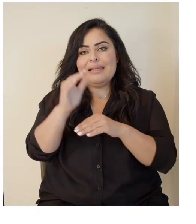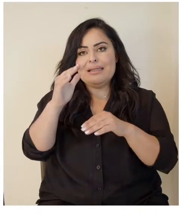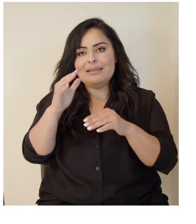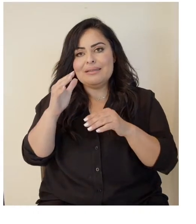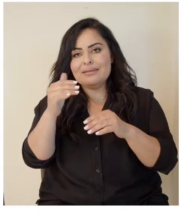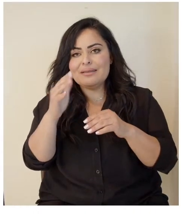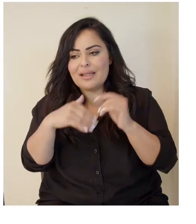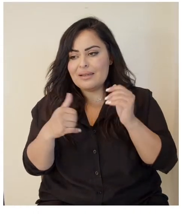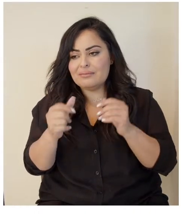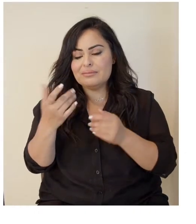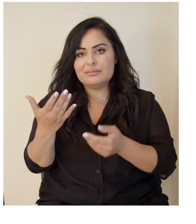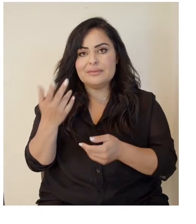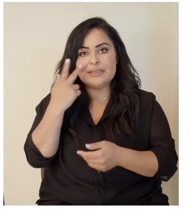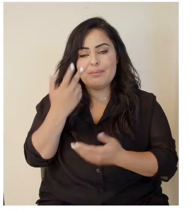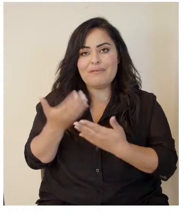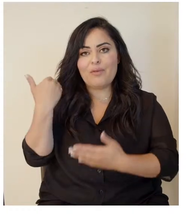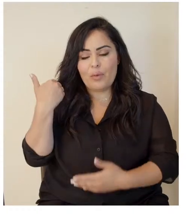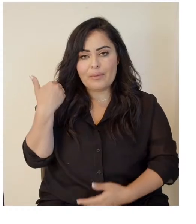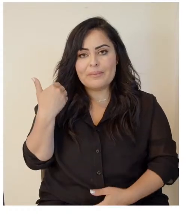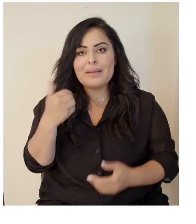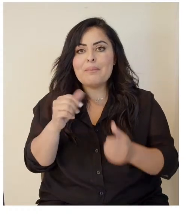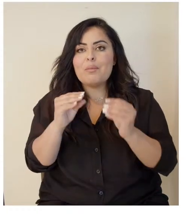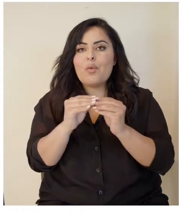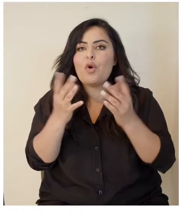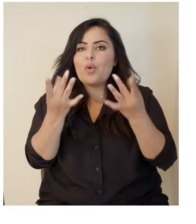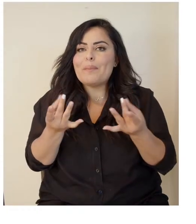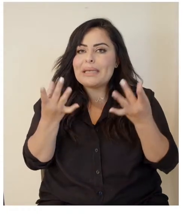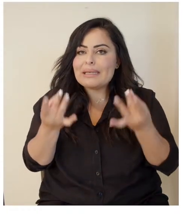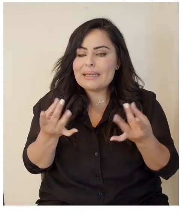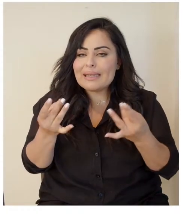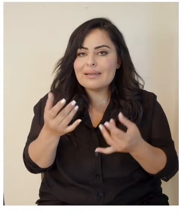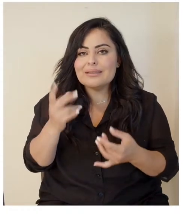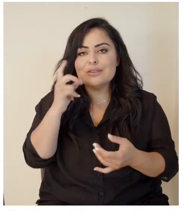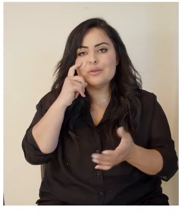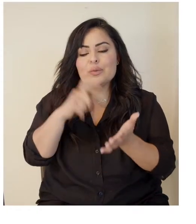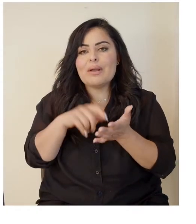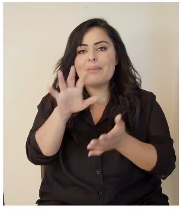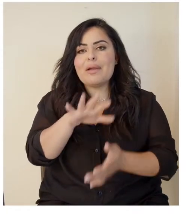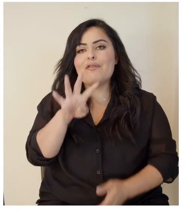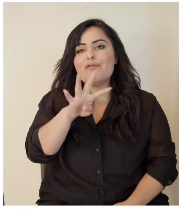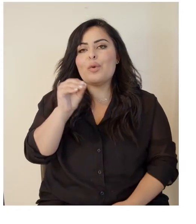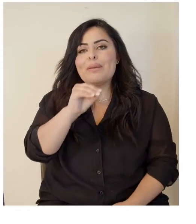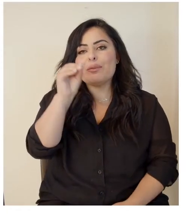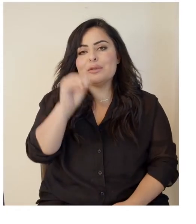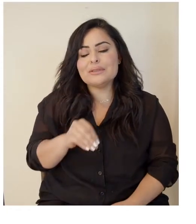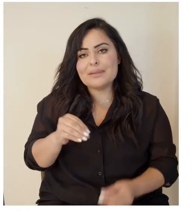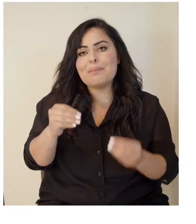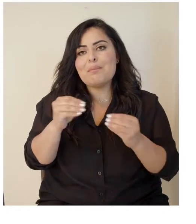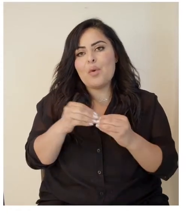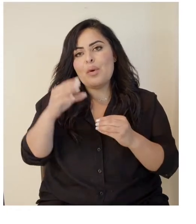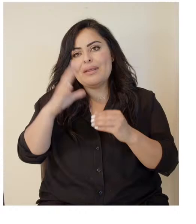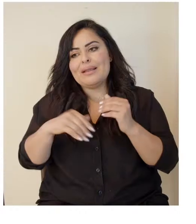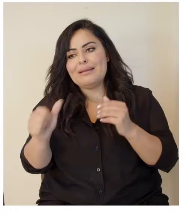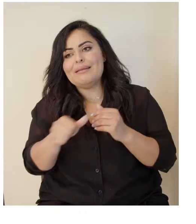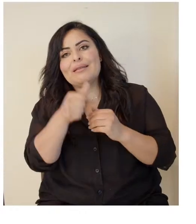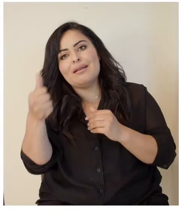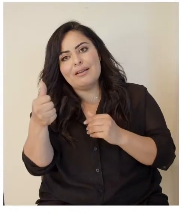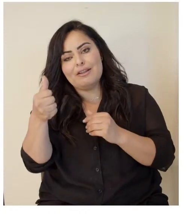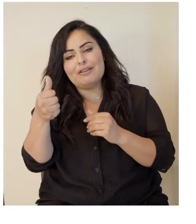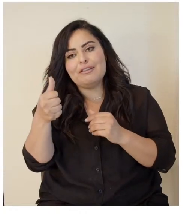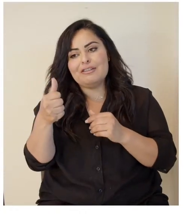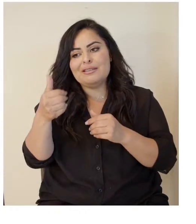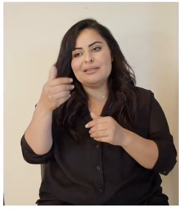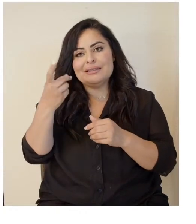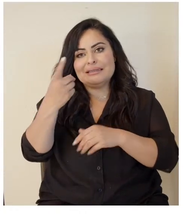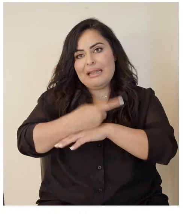the humidity get at night. We saw around 40%. That's still pretty dry, but it's a higher recovery than has been experienced at any point on this fire